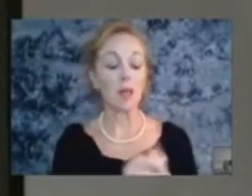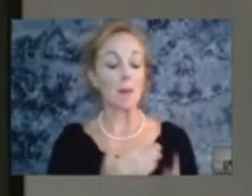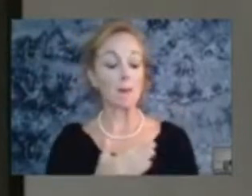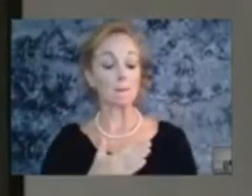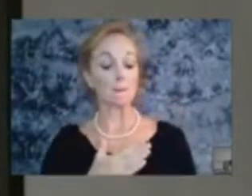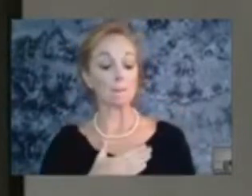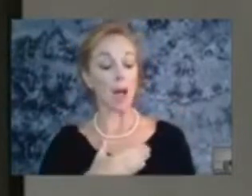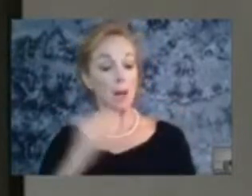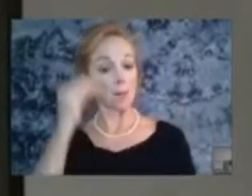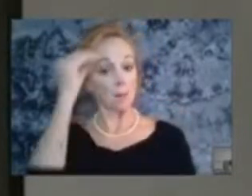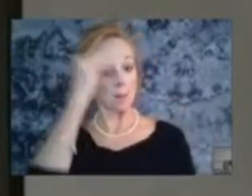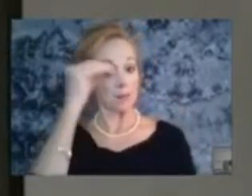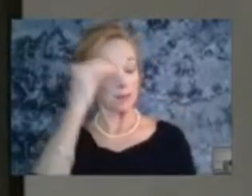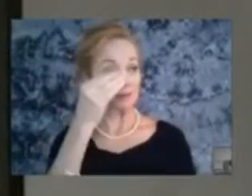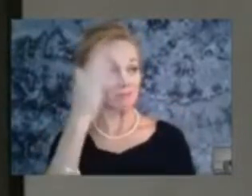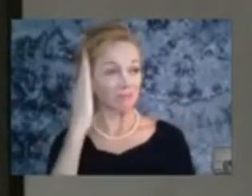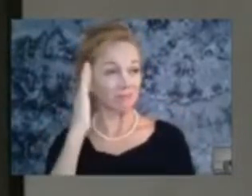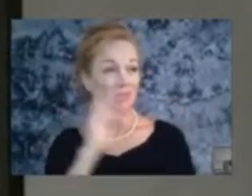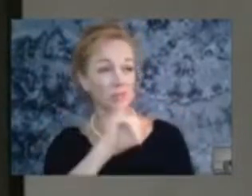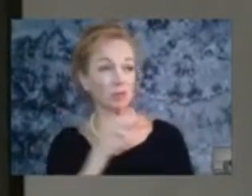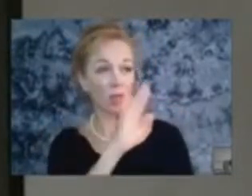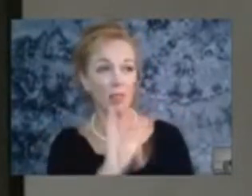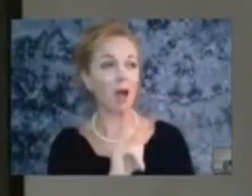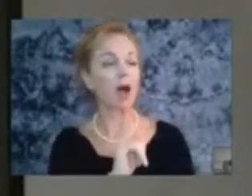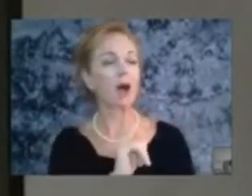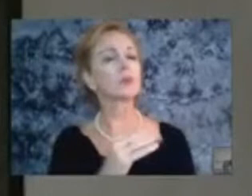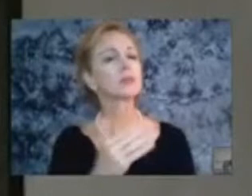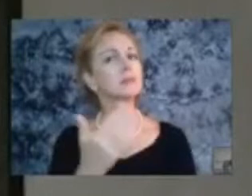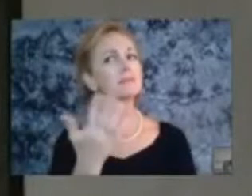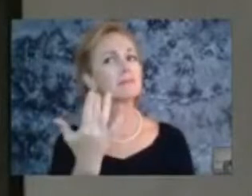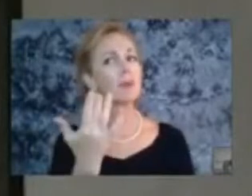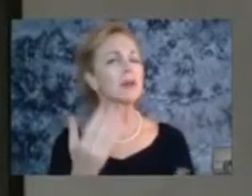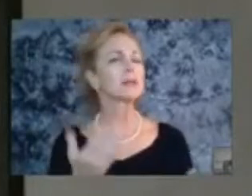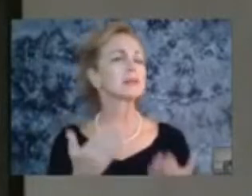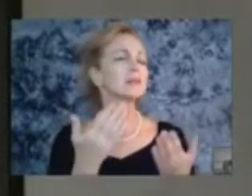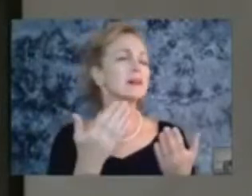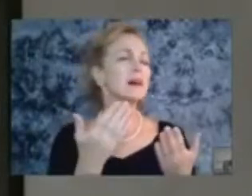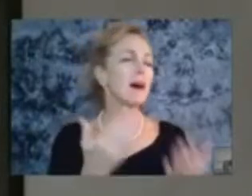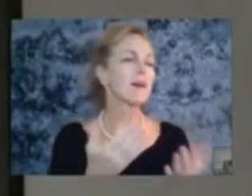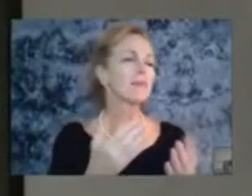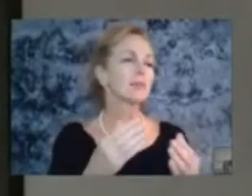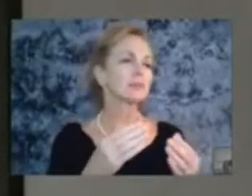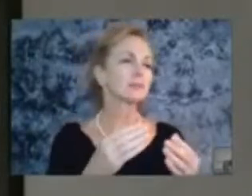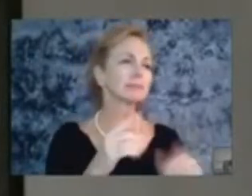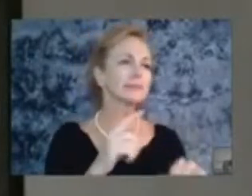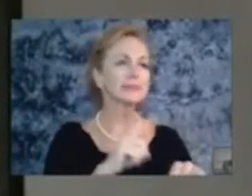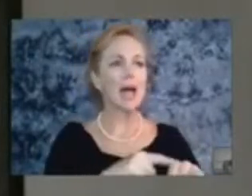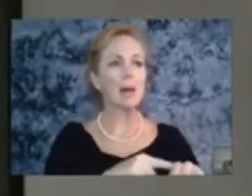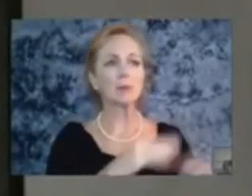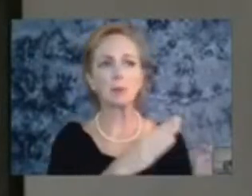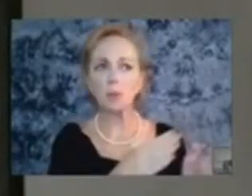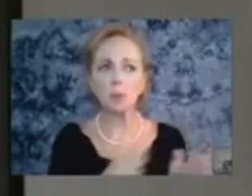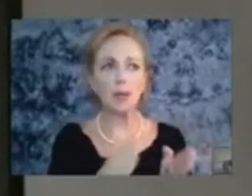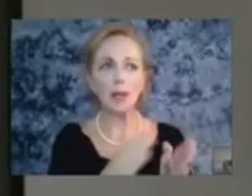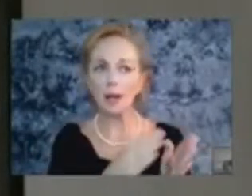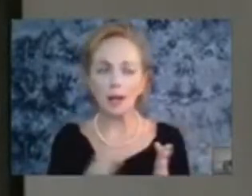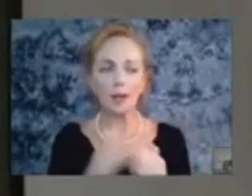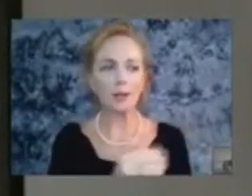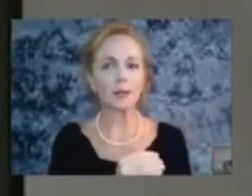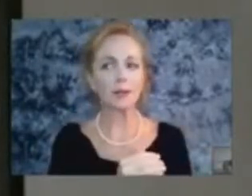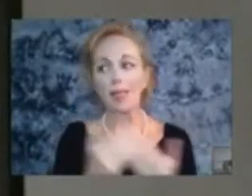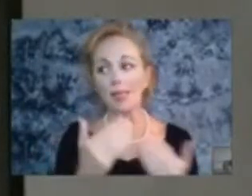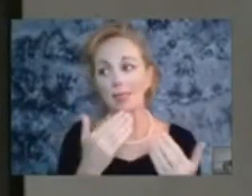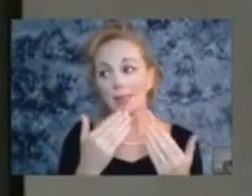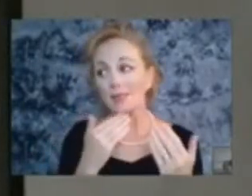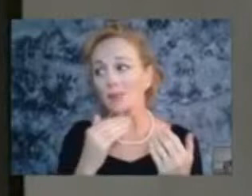very appreciative of all the work that's gone into the academic side, into the operations side to get us to this point. While